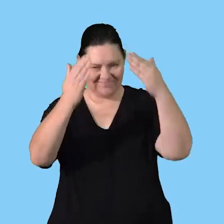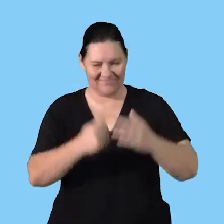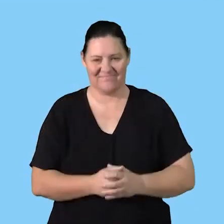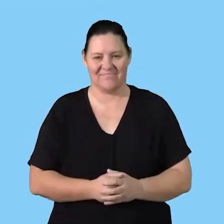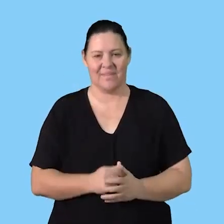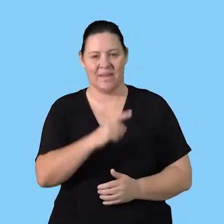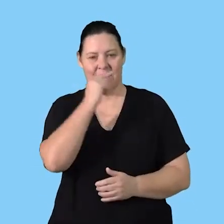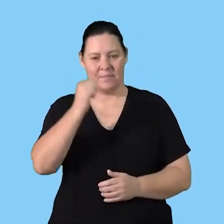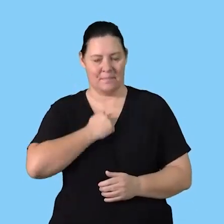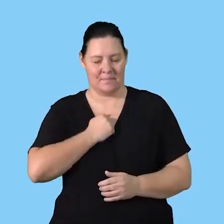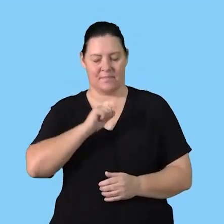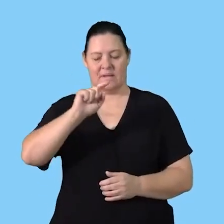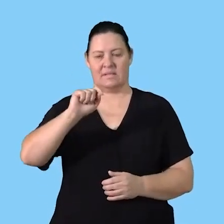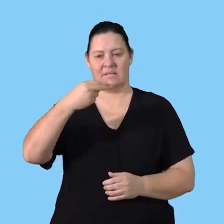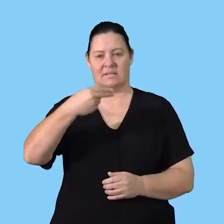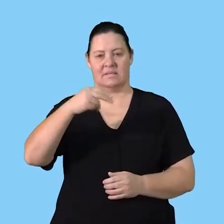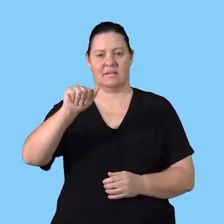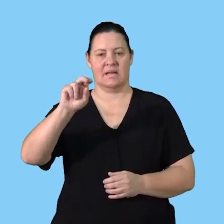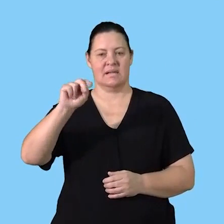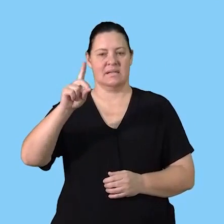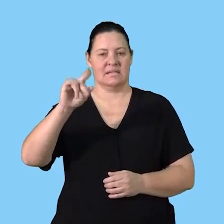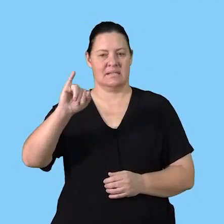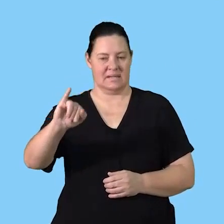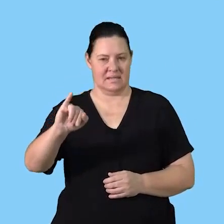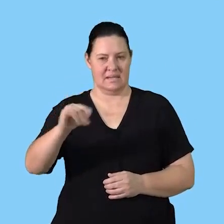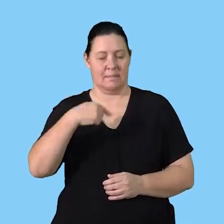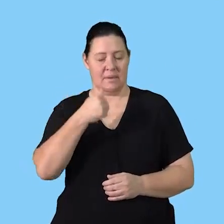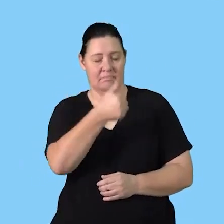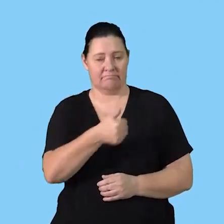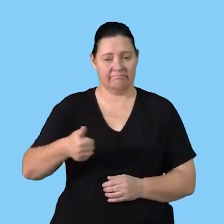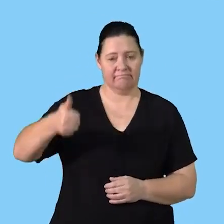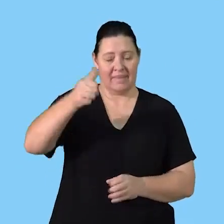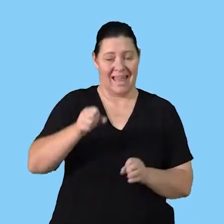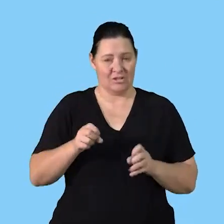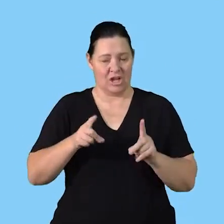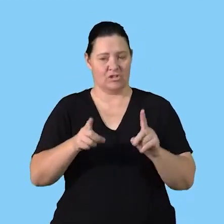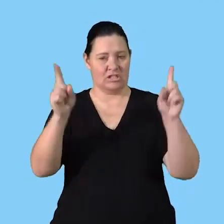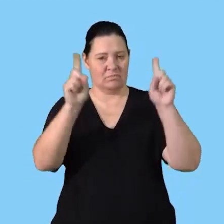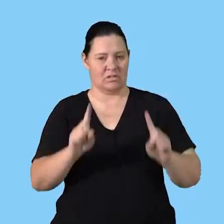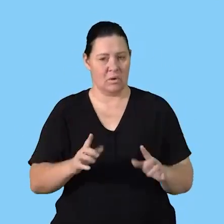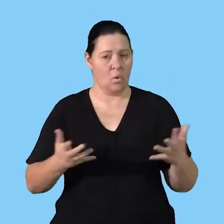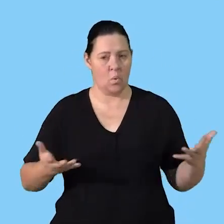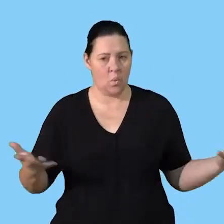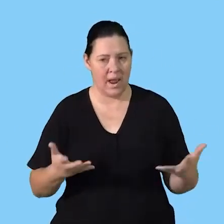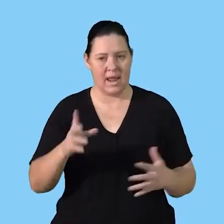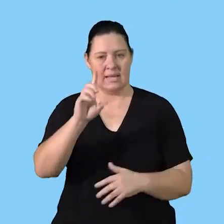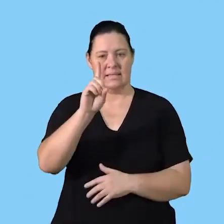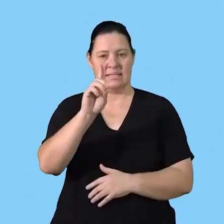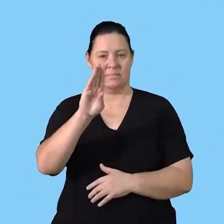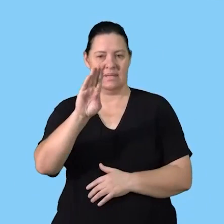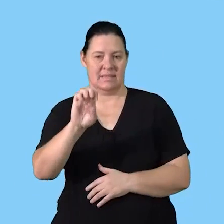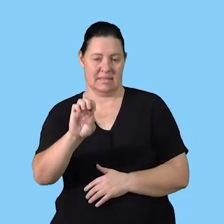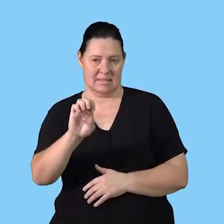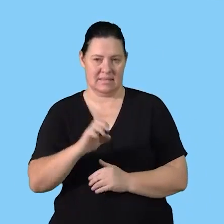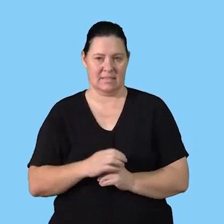Good day. My name is Thandin Dashe. I'm a Chief Education Specialist at the Department